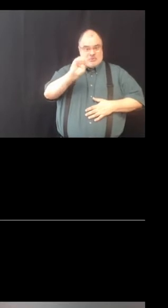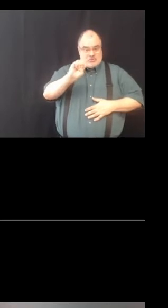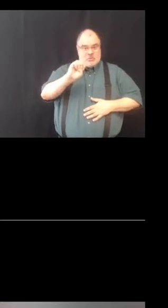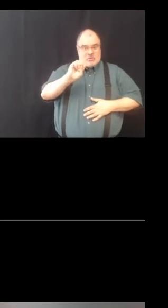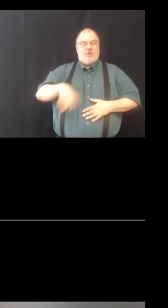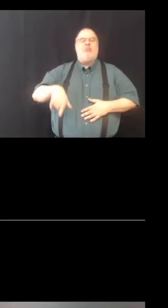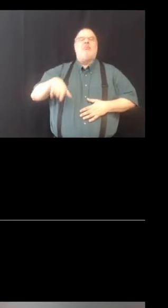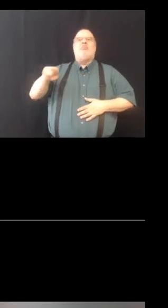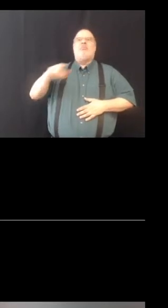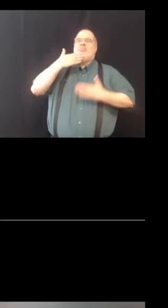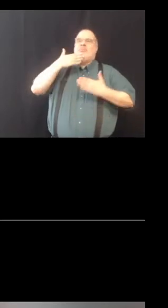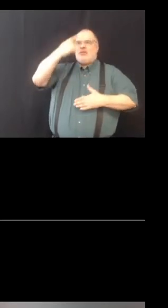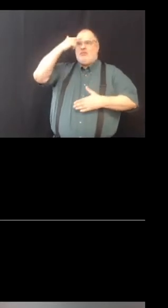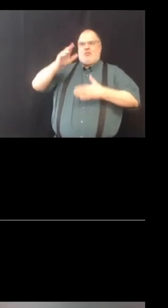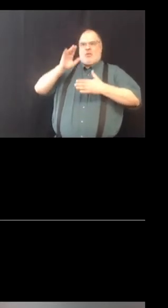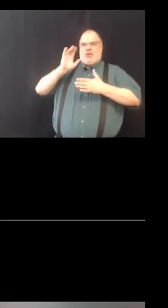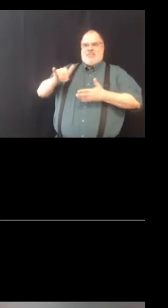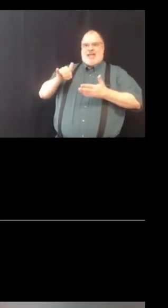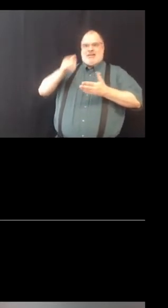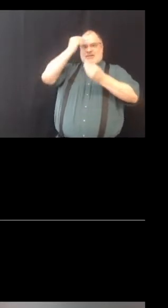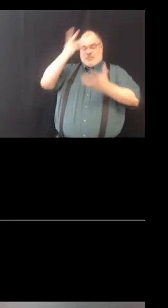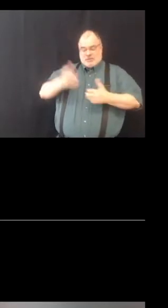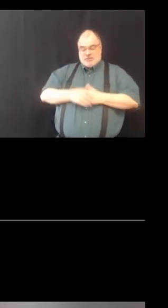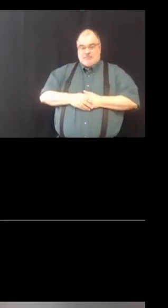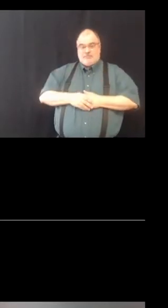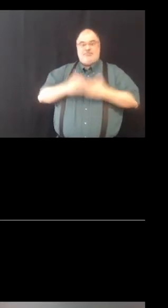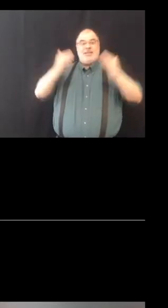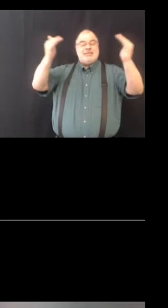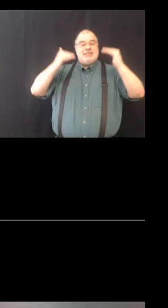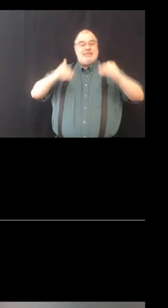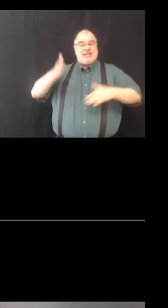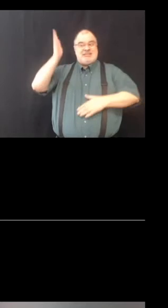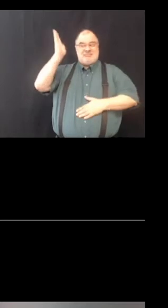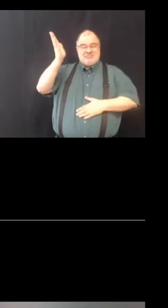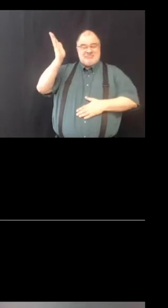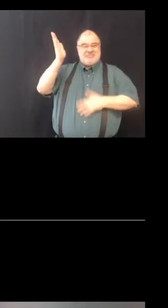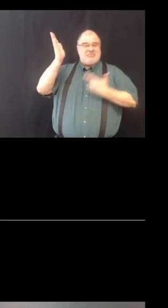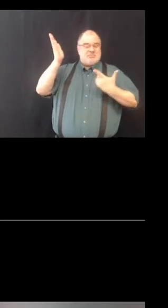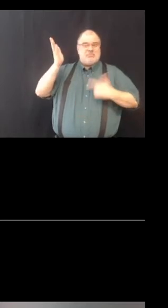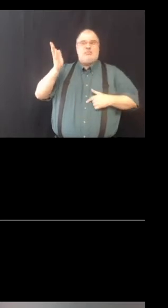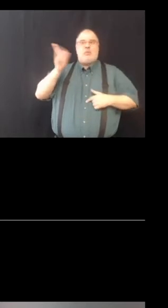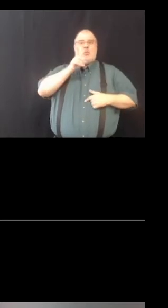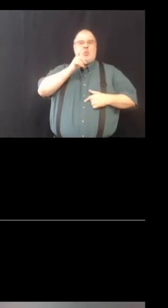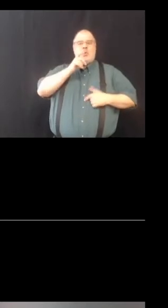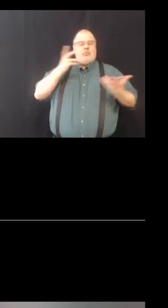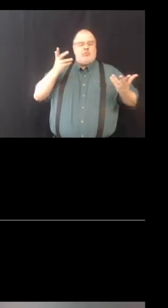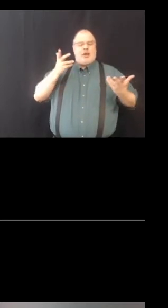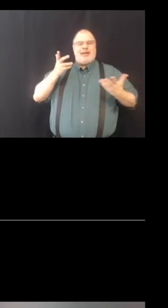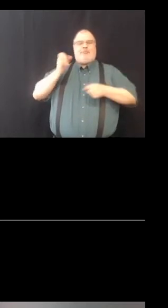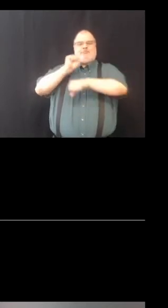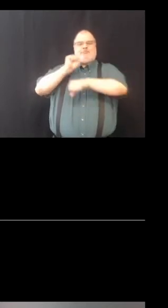losing important Medicaid coverage. Our next speakers and presentations are individuals who are working in their local